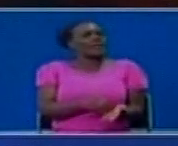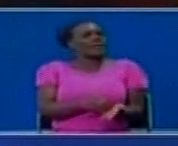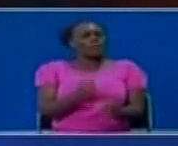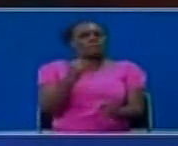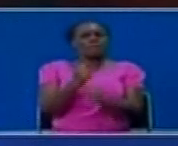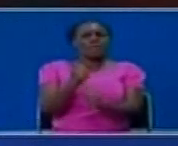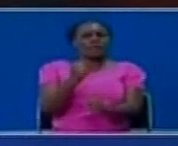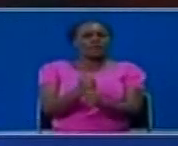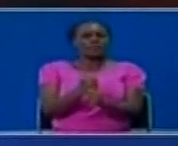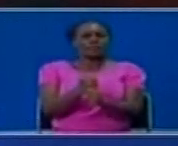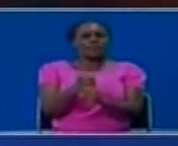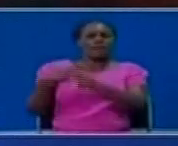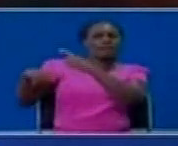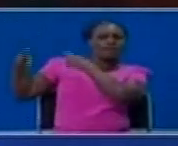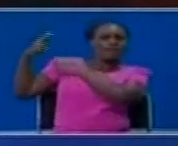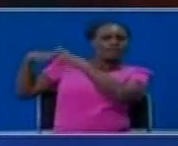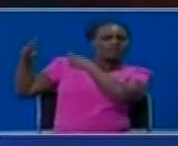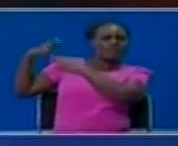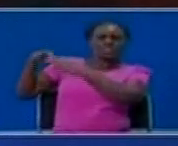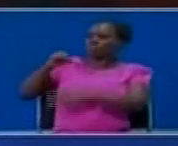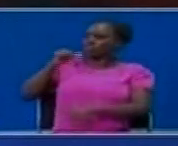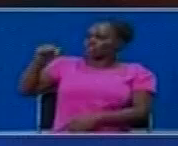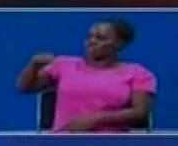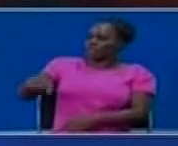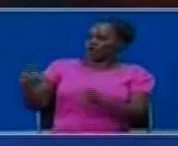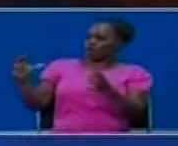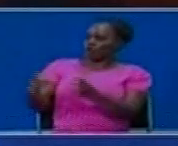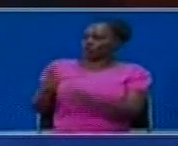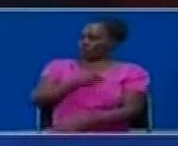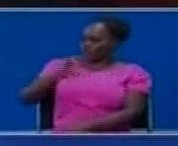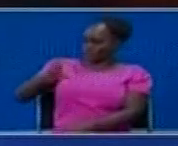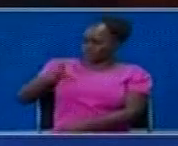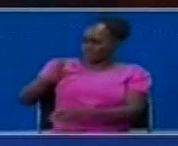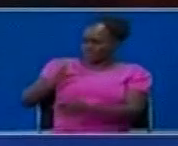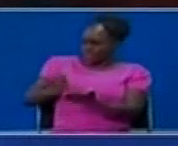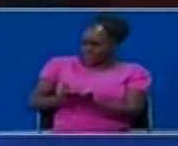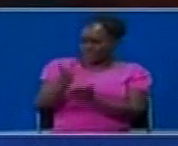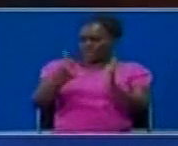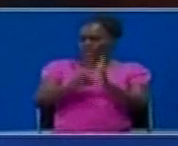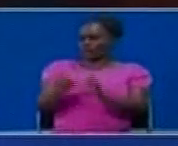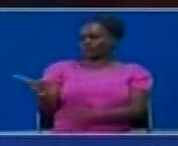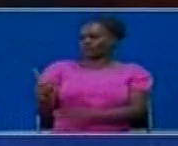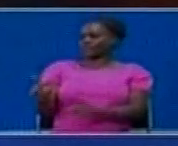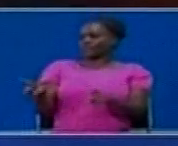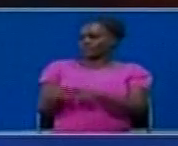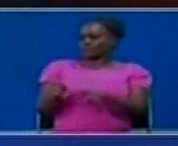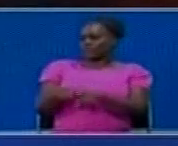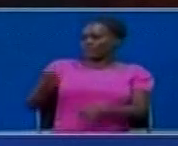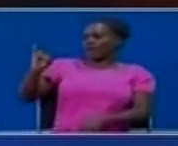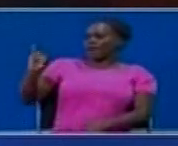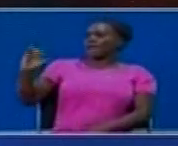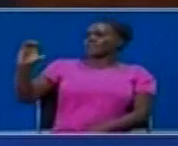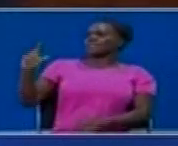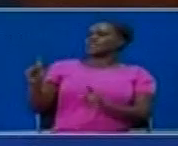making reference of this matter not only to the Committee of Justice and Legal, but the ICT Committee